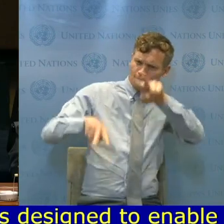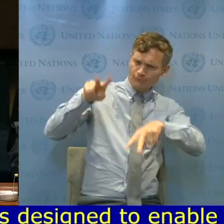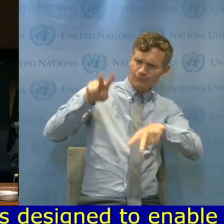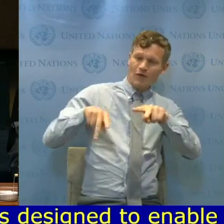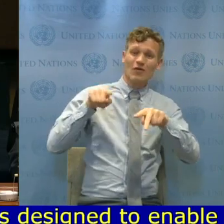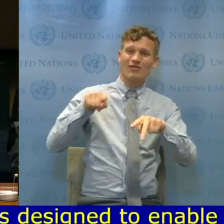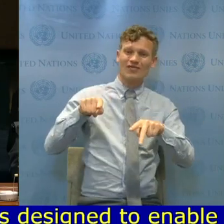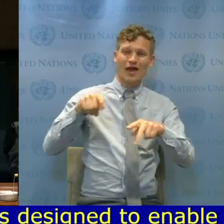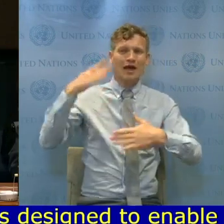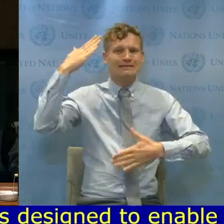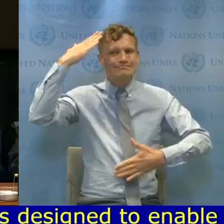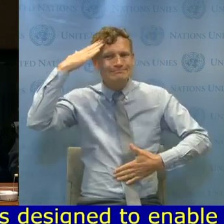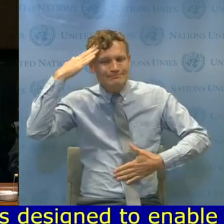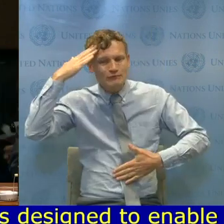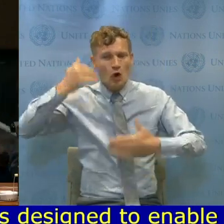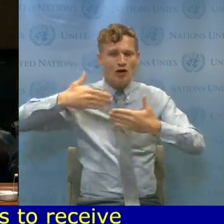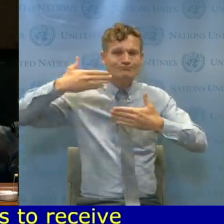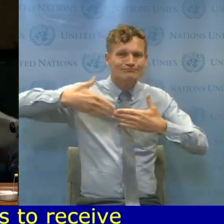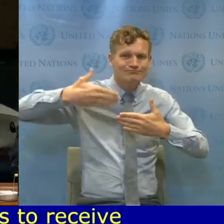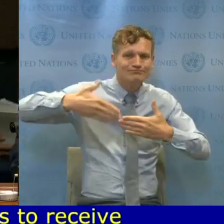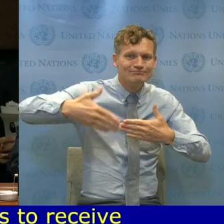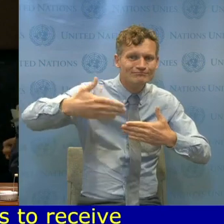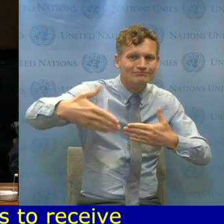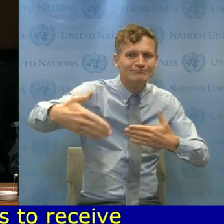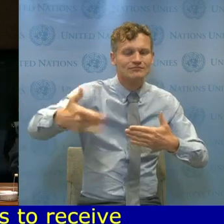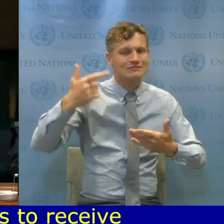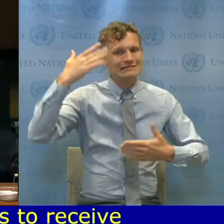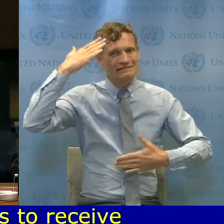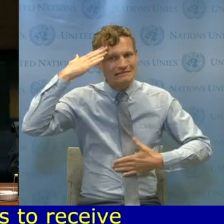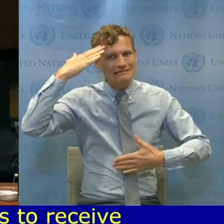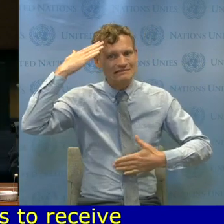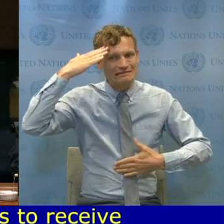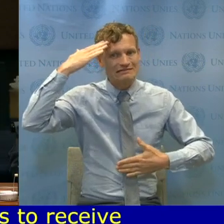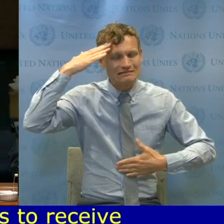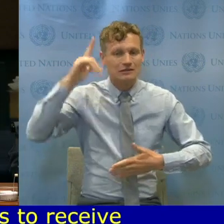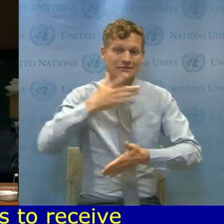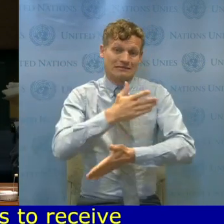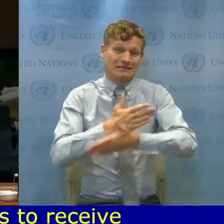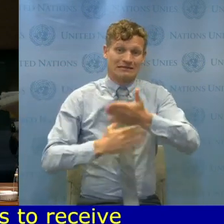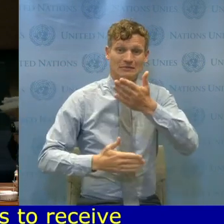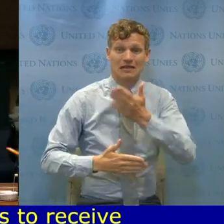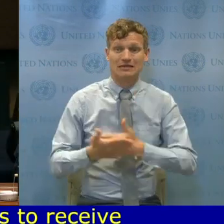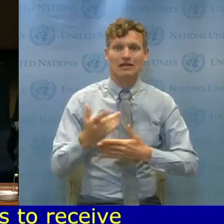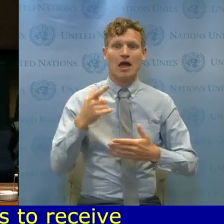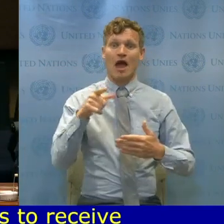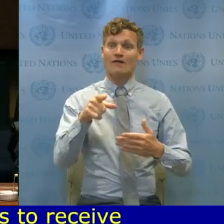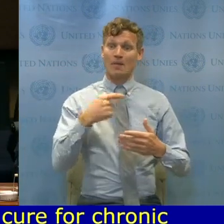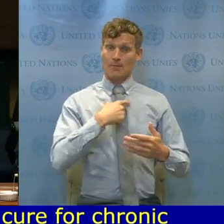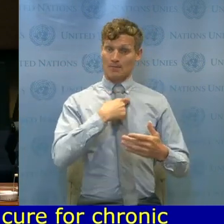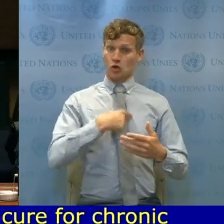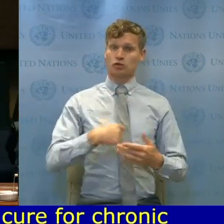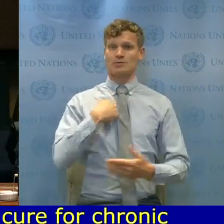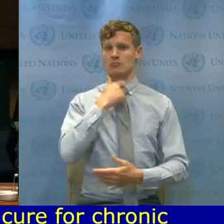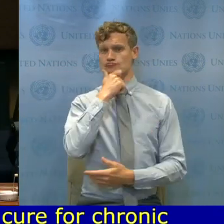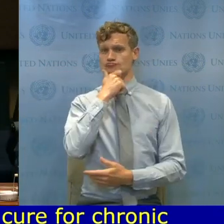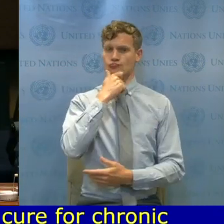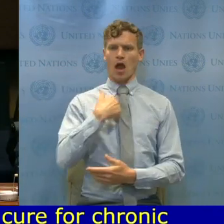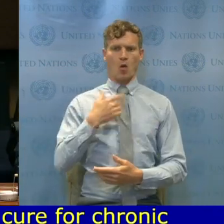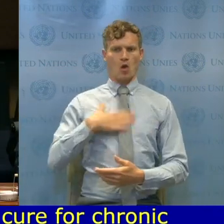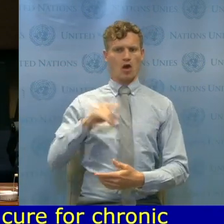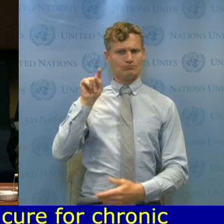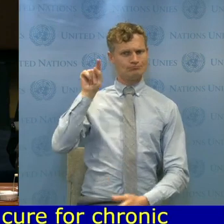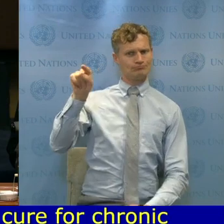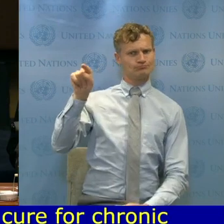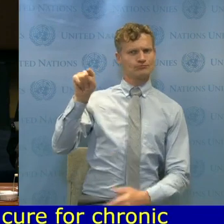health conditions by allowing them personally select their physicians in charge. Furthermore, the same Act